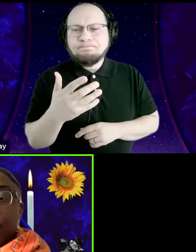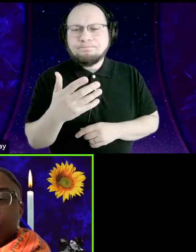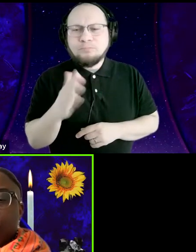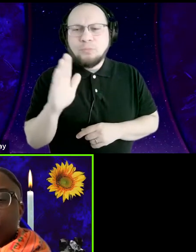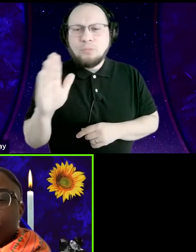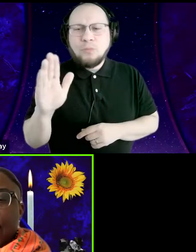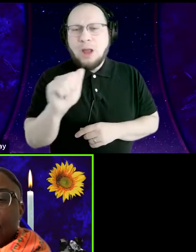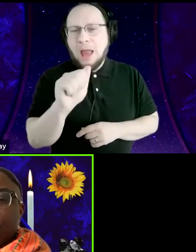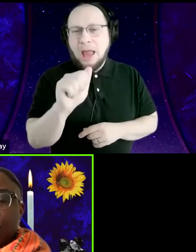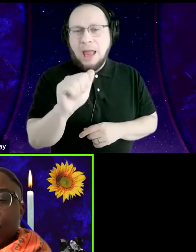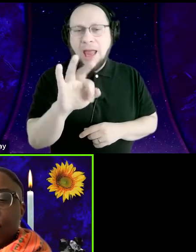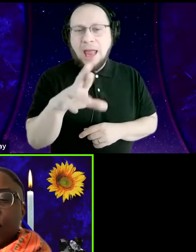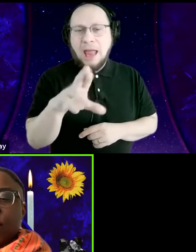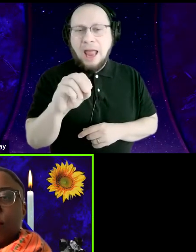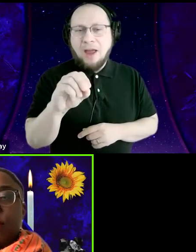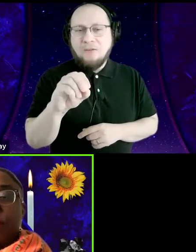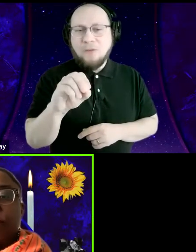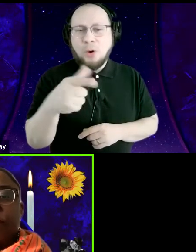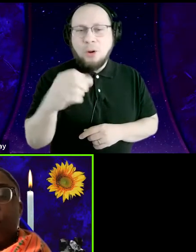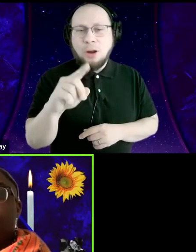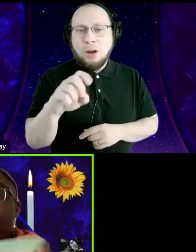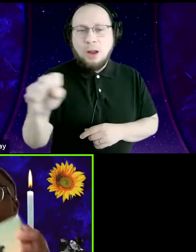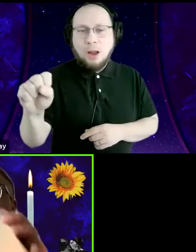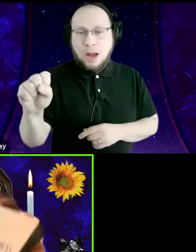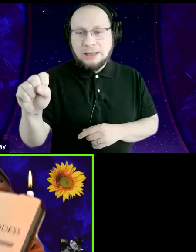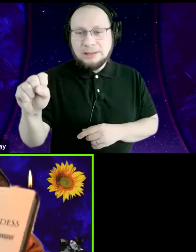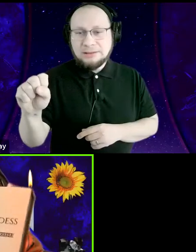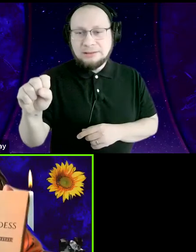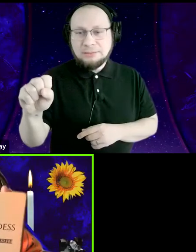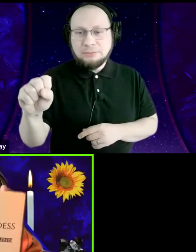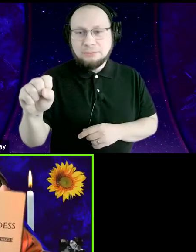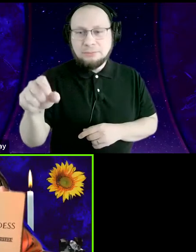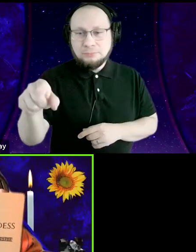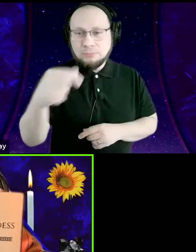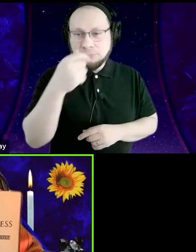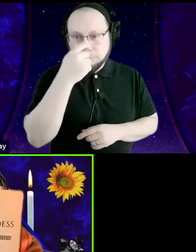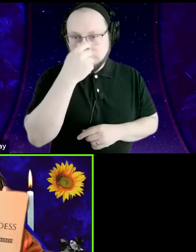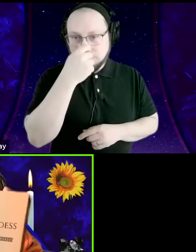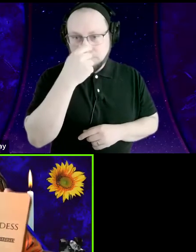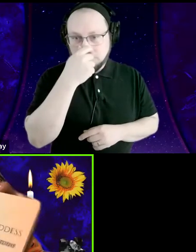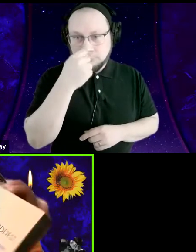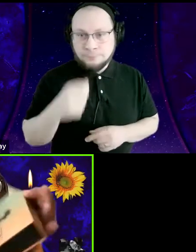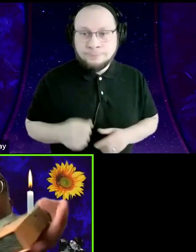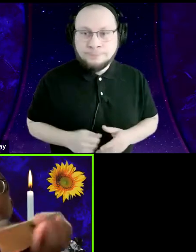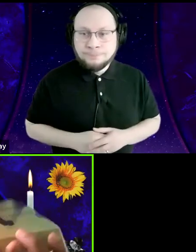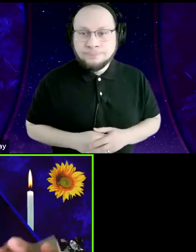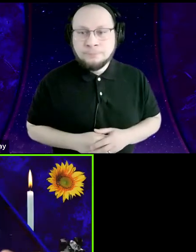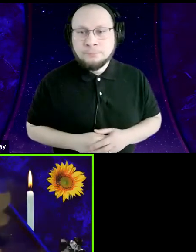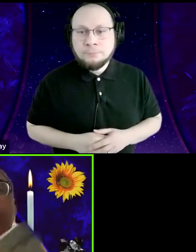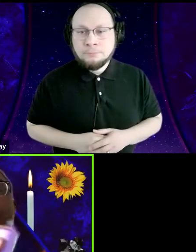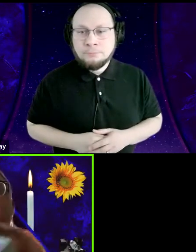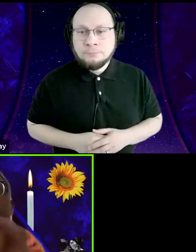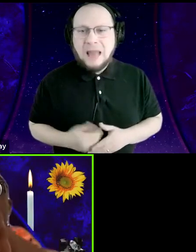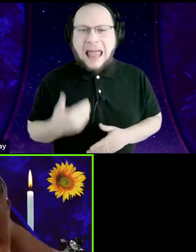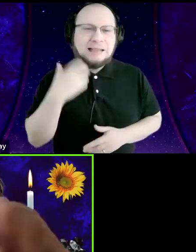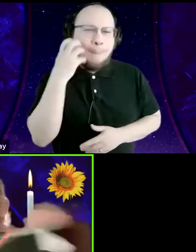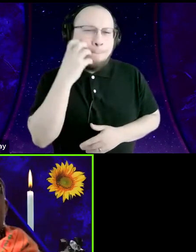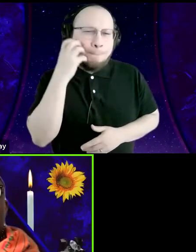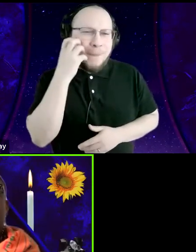Afro Goddess Oracle deck, the unboxing. And there's this like peach